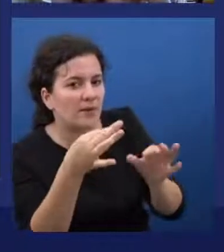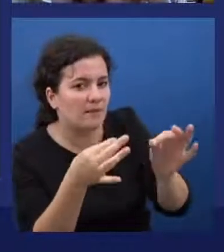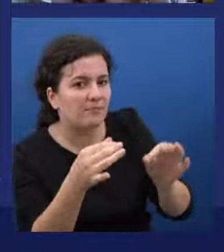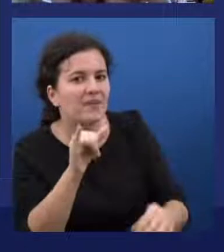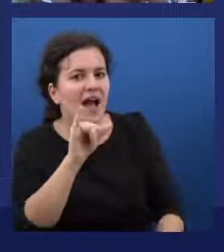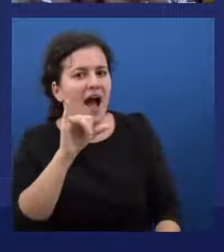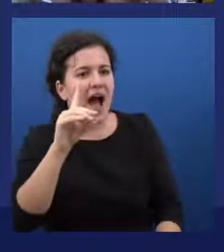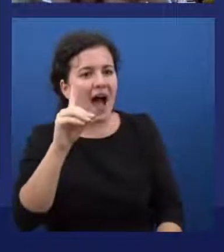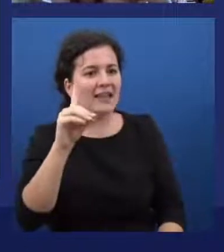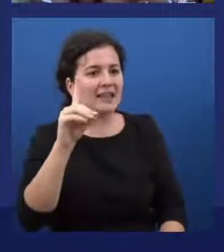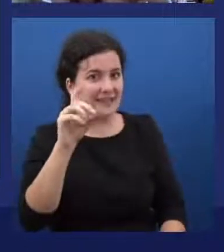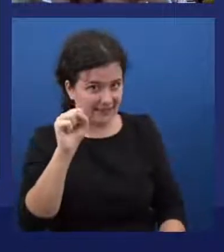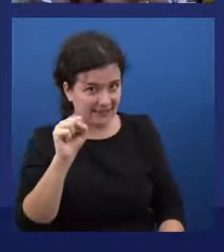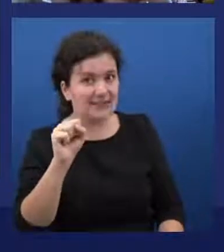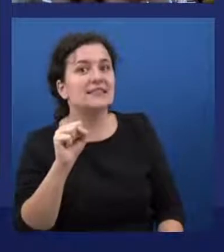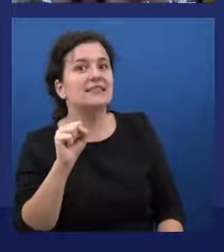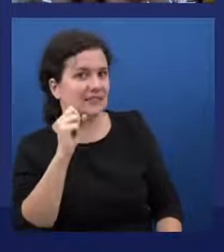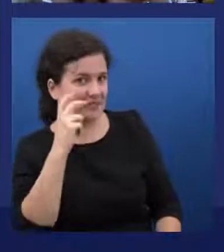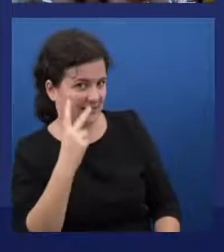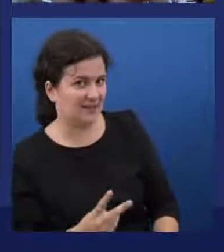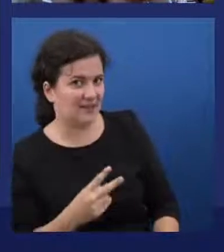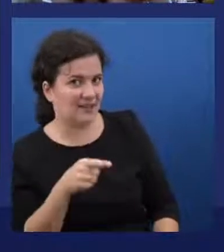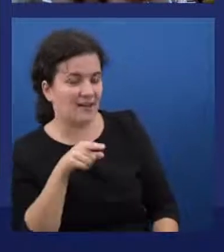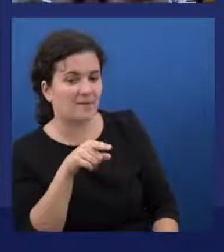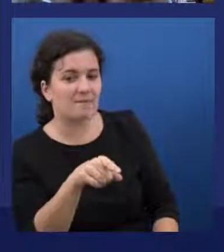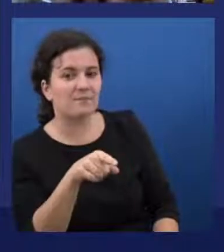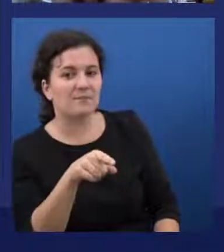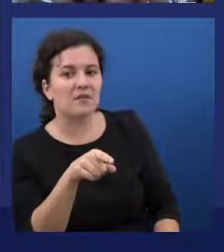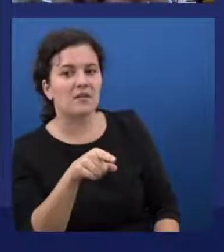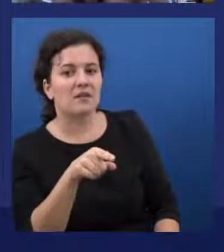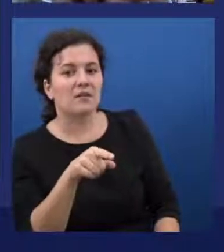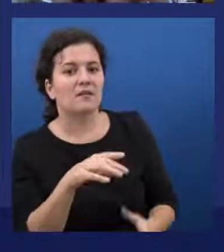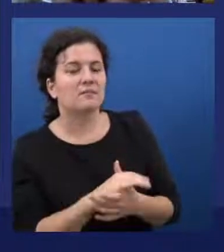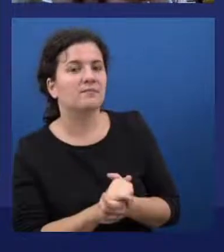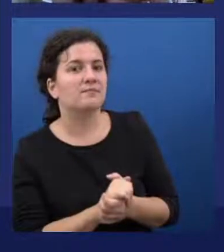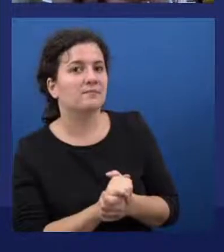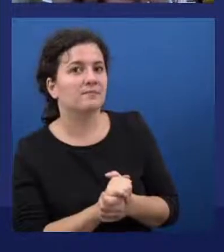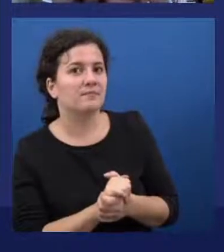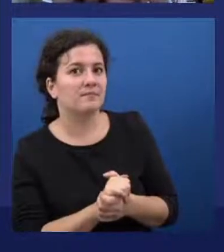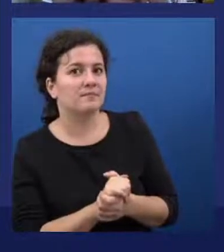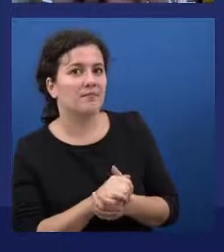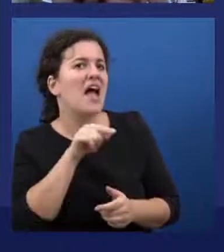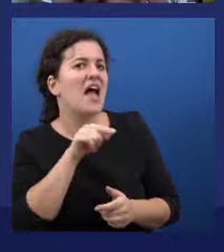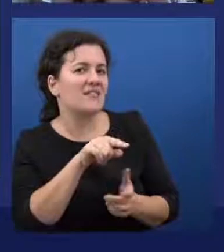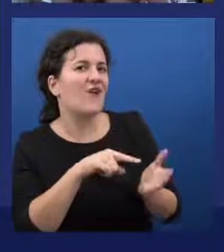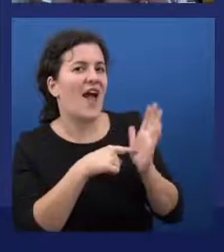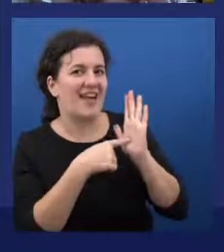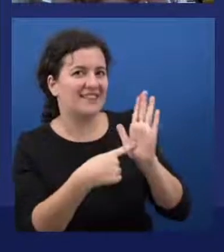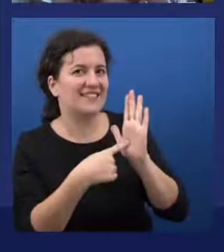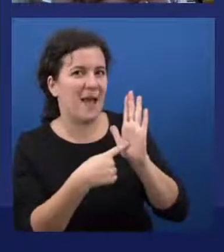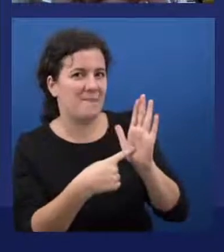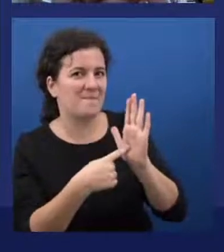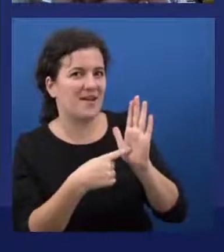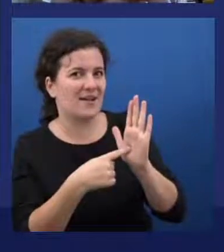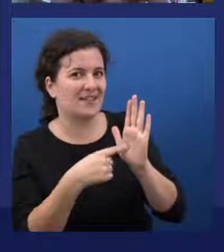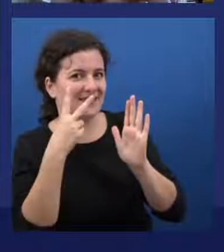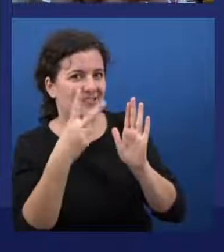can return other information, but it's just for that specific example, I decided to return